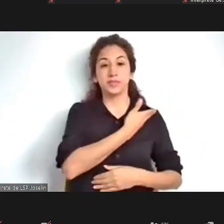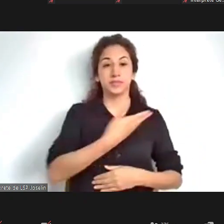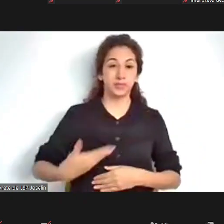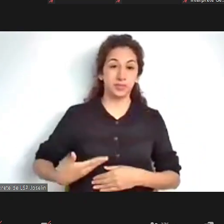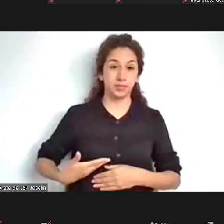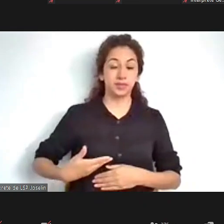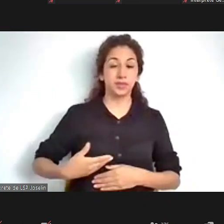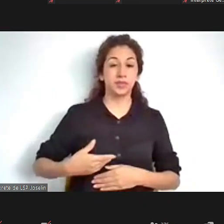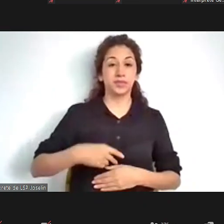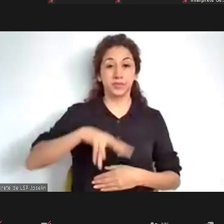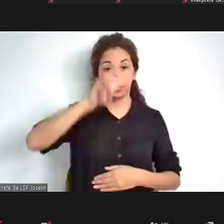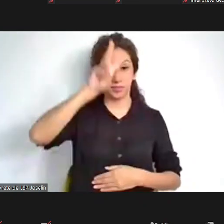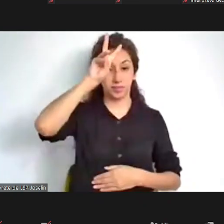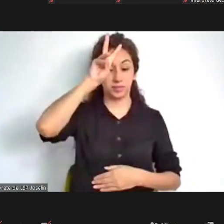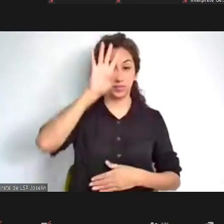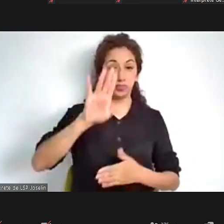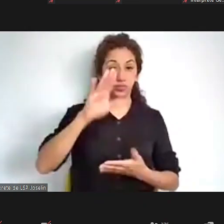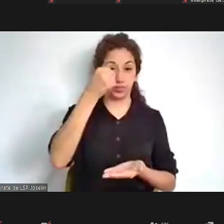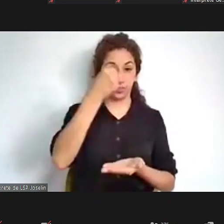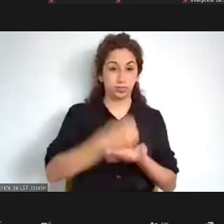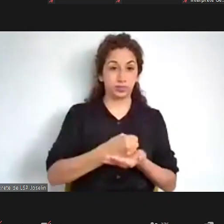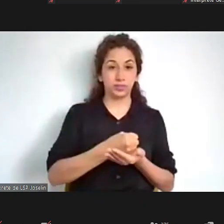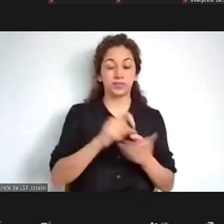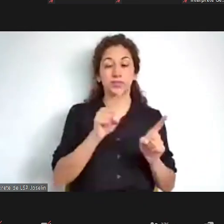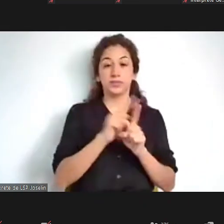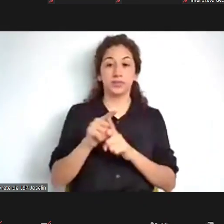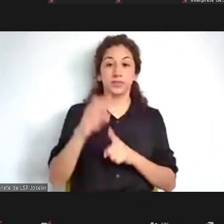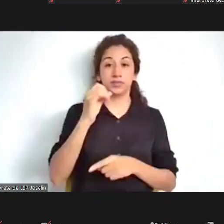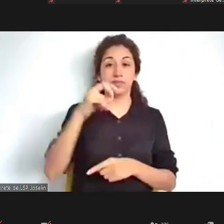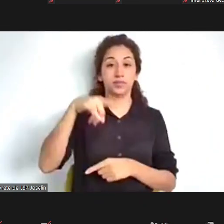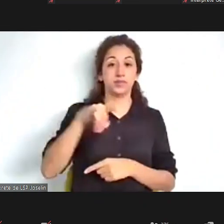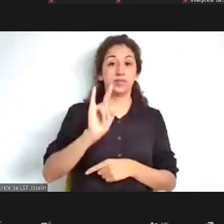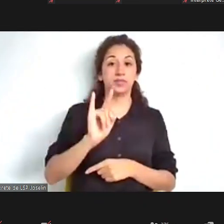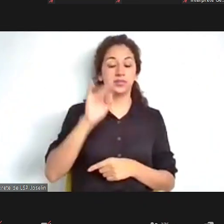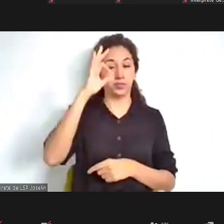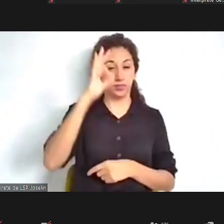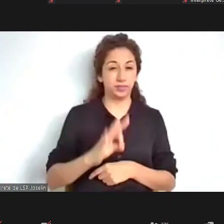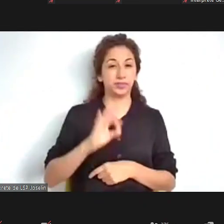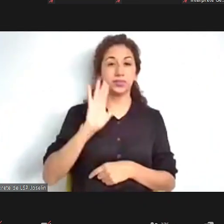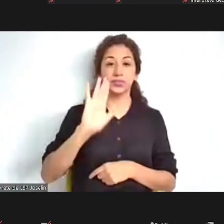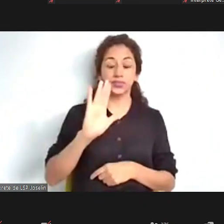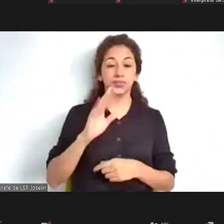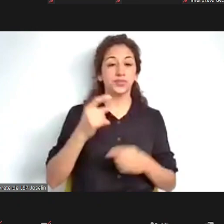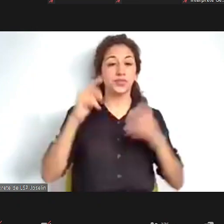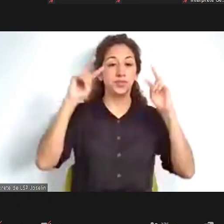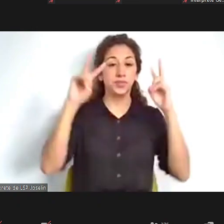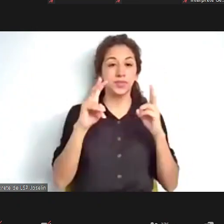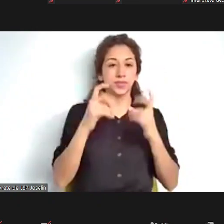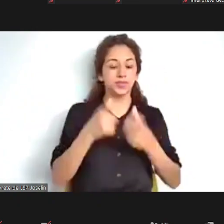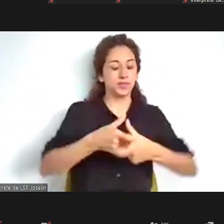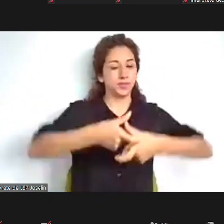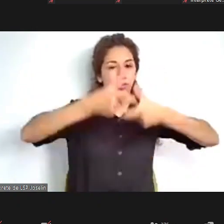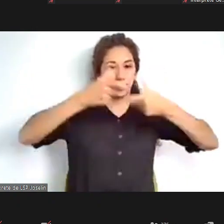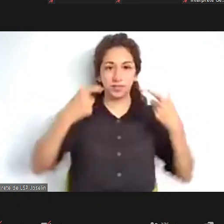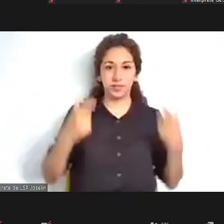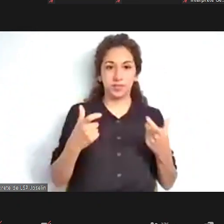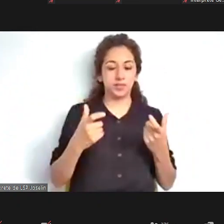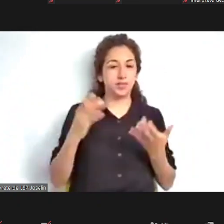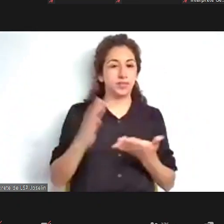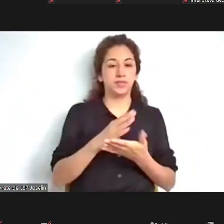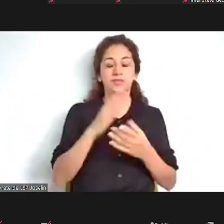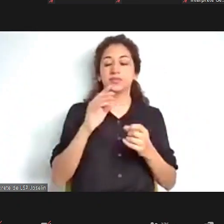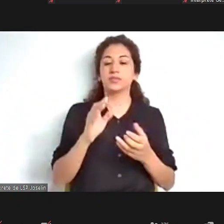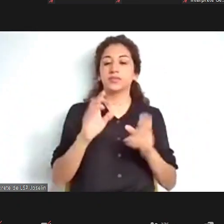and the commitment of the president of the republic for its approval the human right is a very